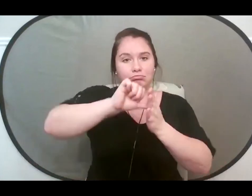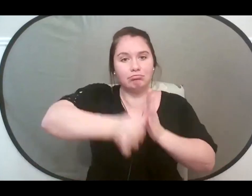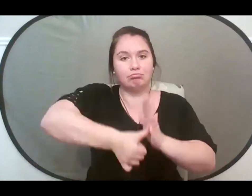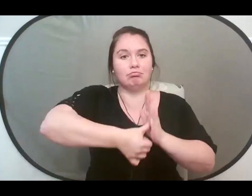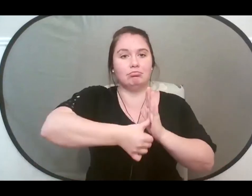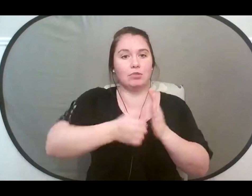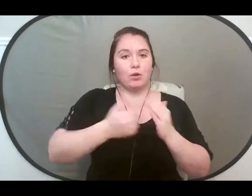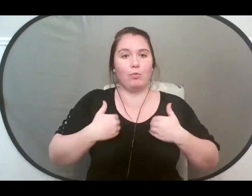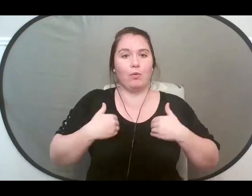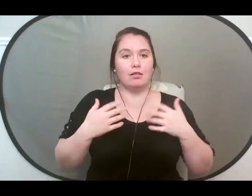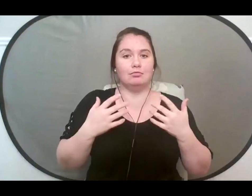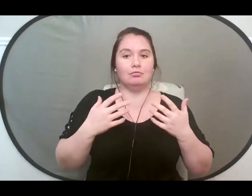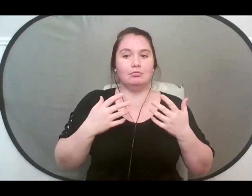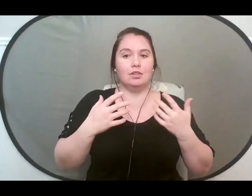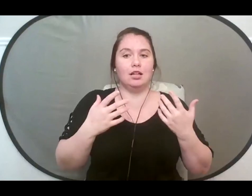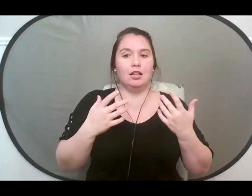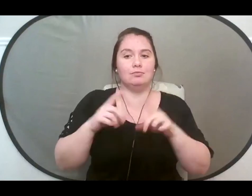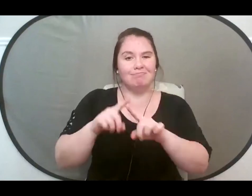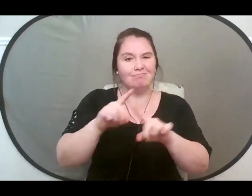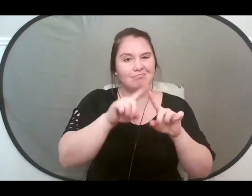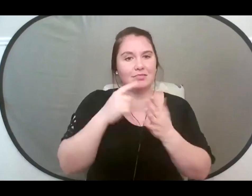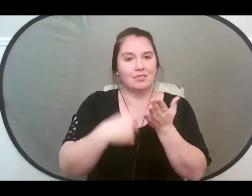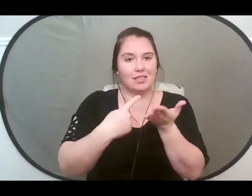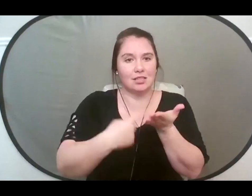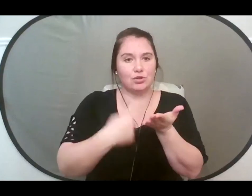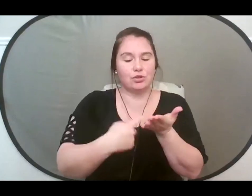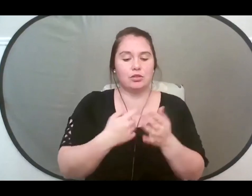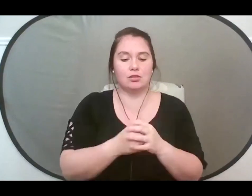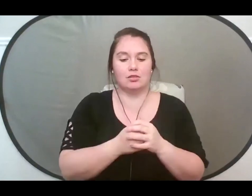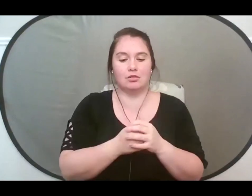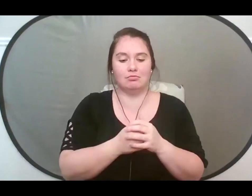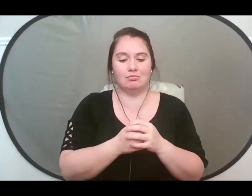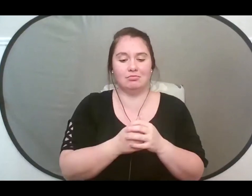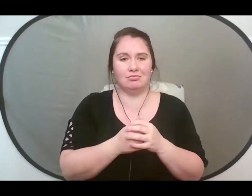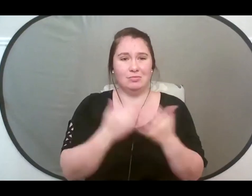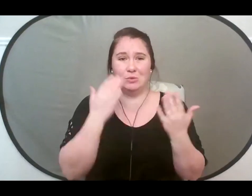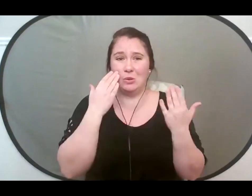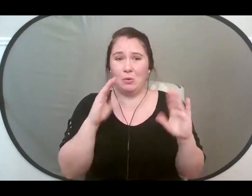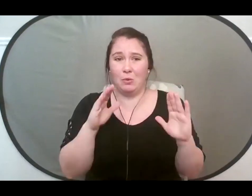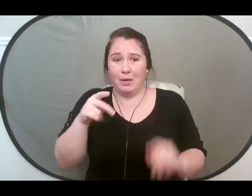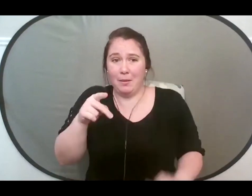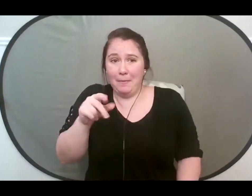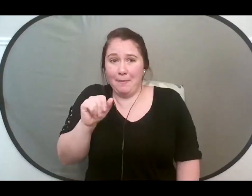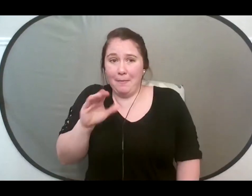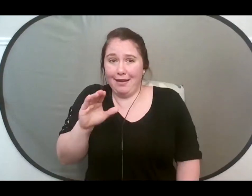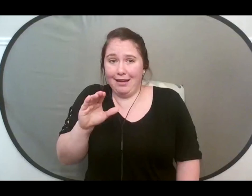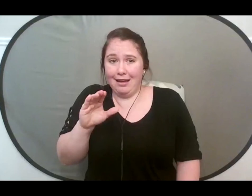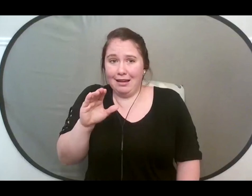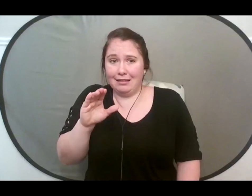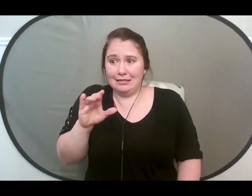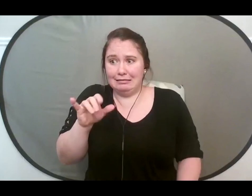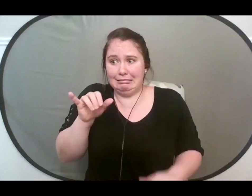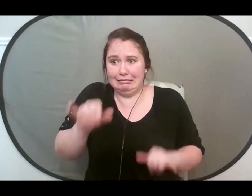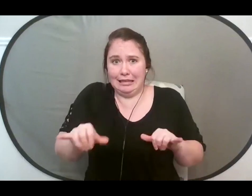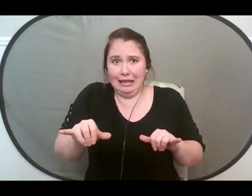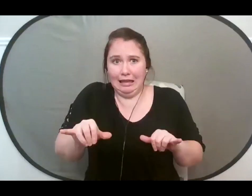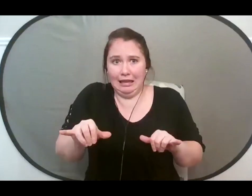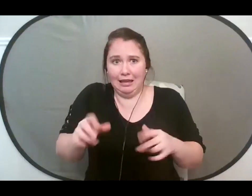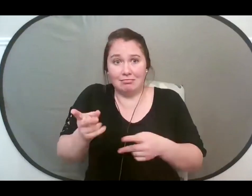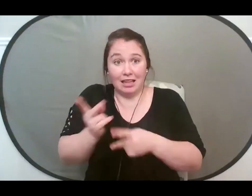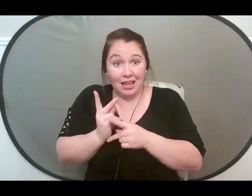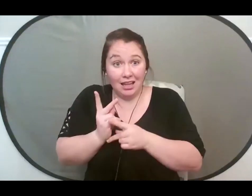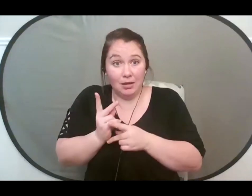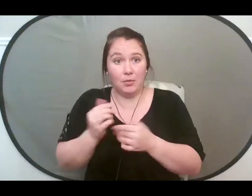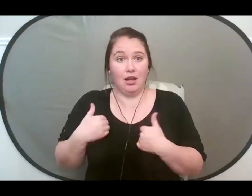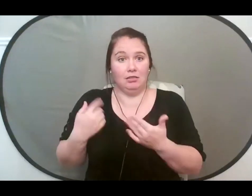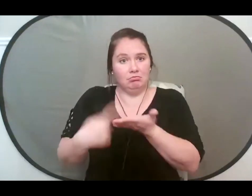side discussions. We're not sure if the PAC needs to be maintained. The scheme showed to keep the PAC. There was concern